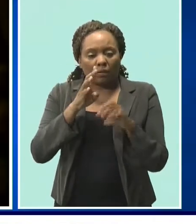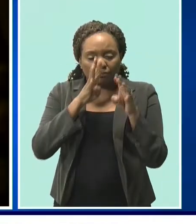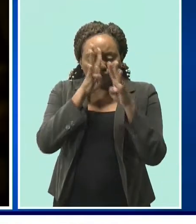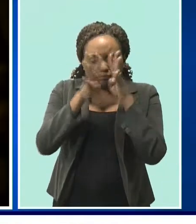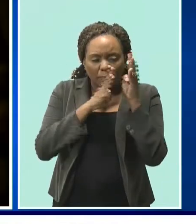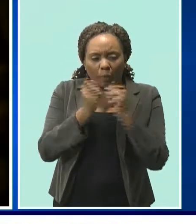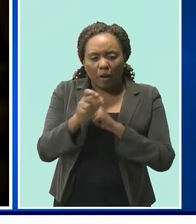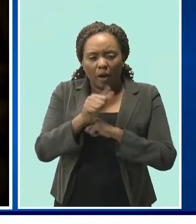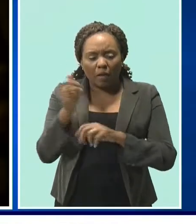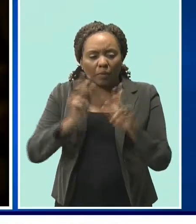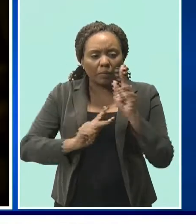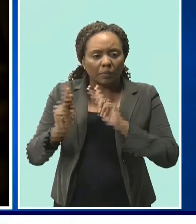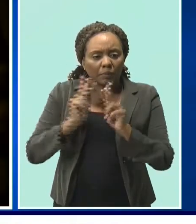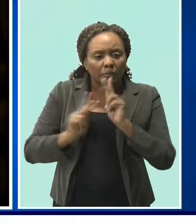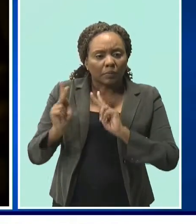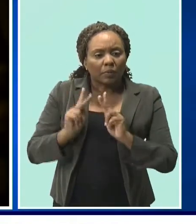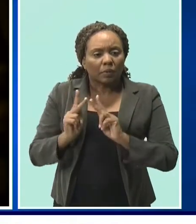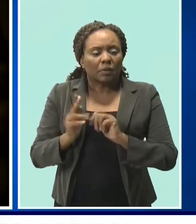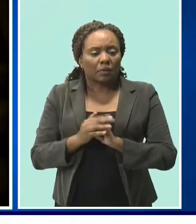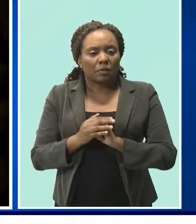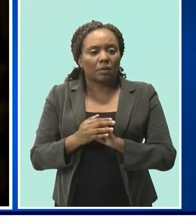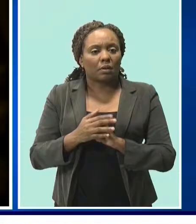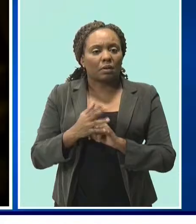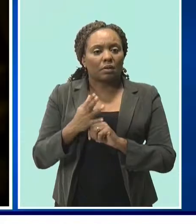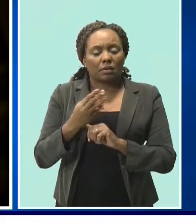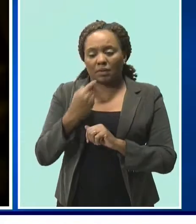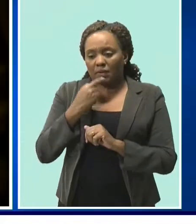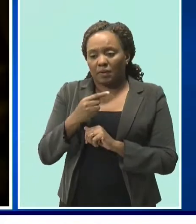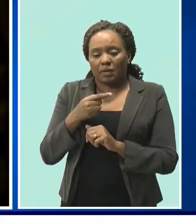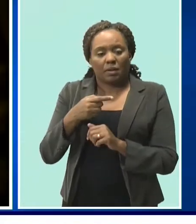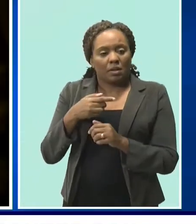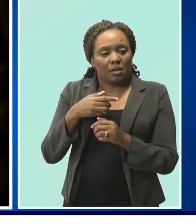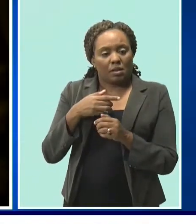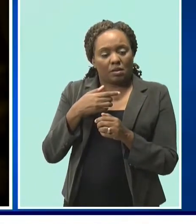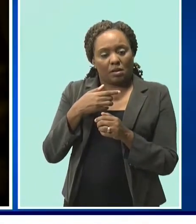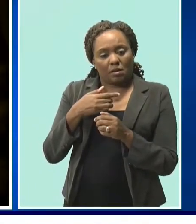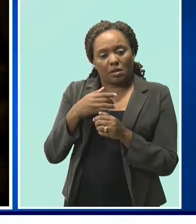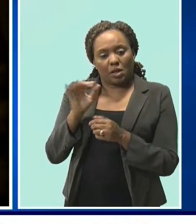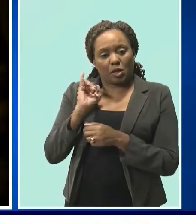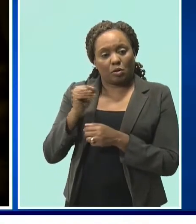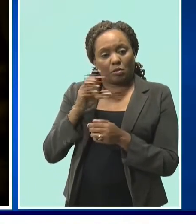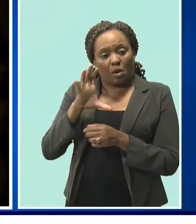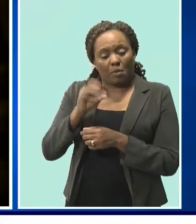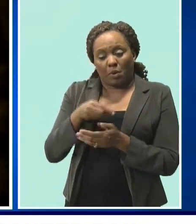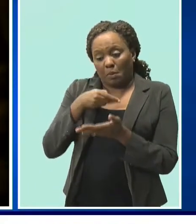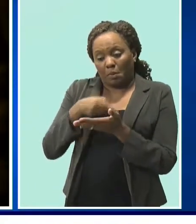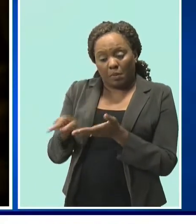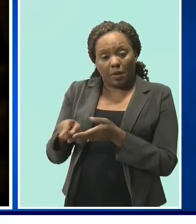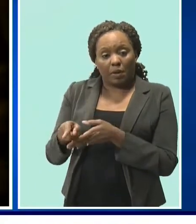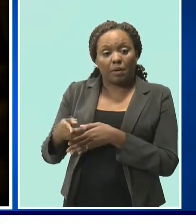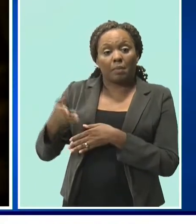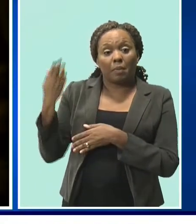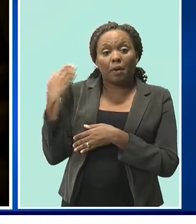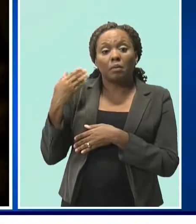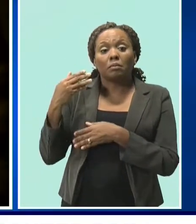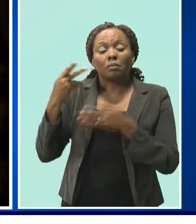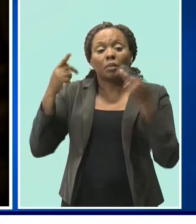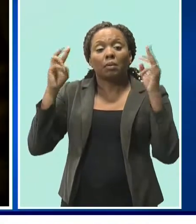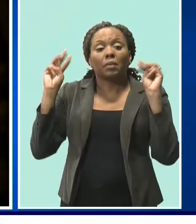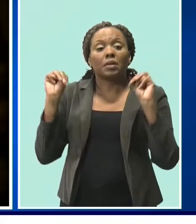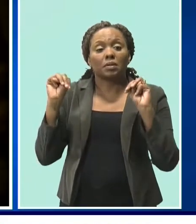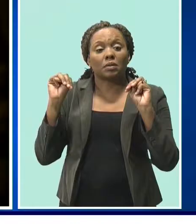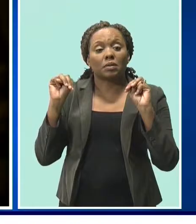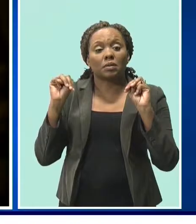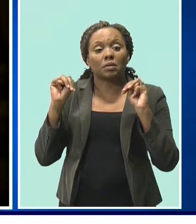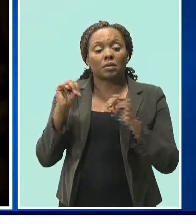money by inducing the insurance company to pay the money to Thompson and Associates. Paris of number 8 Darrell's Heights, St. Michael,